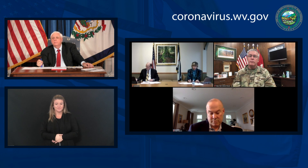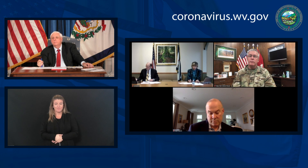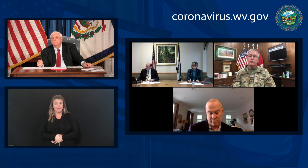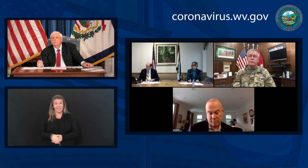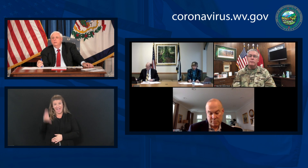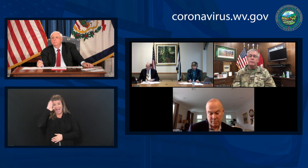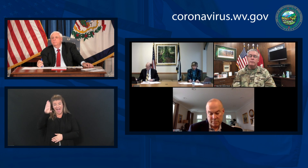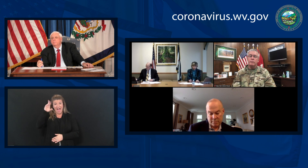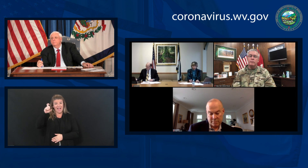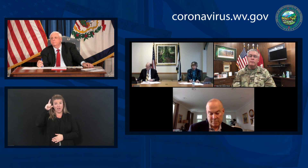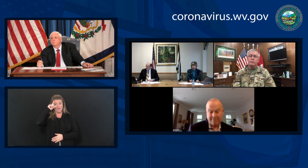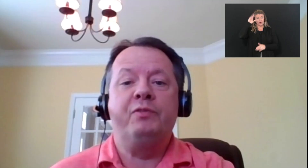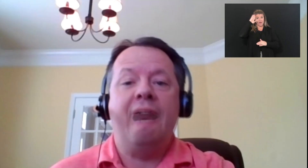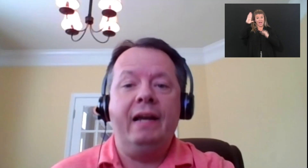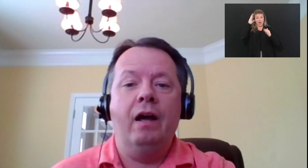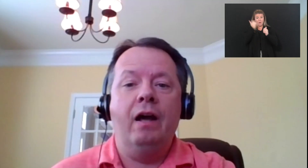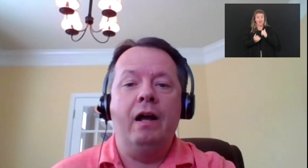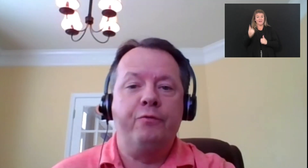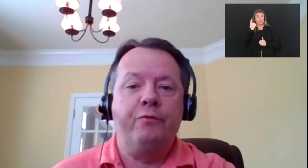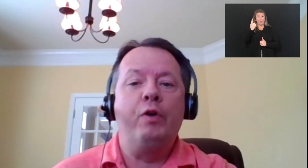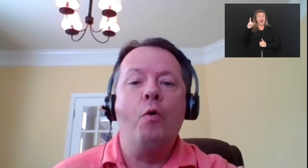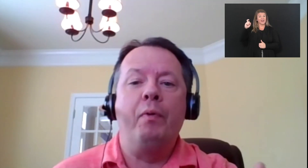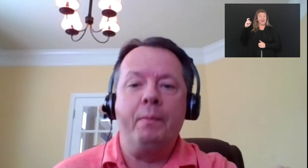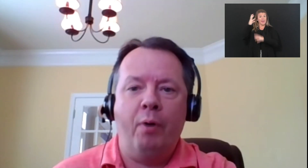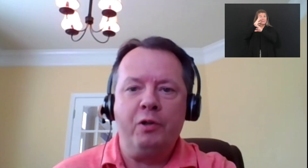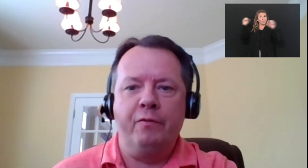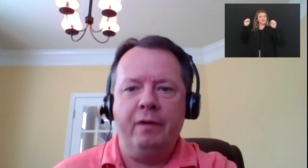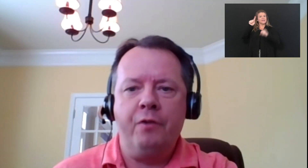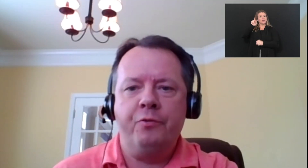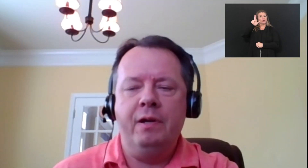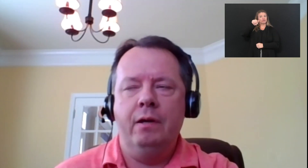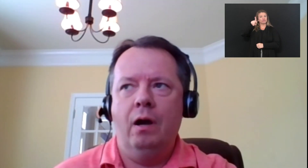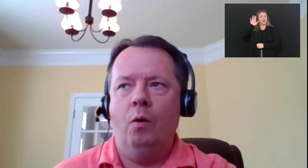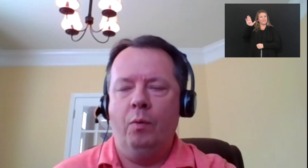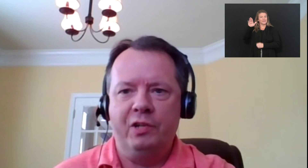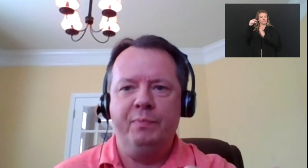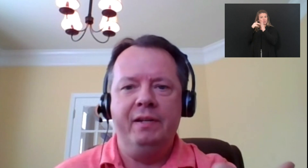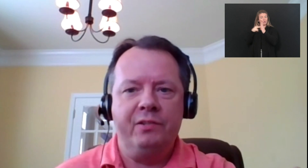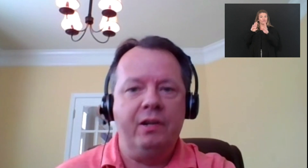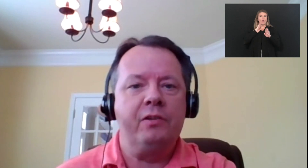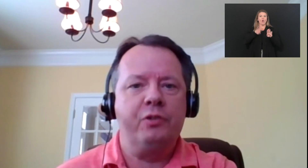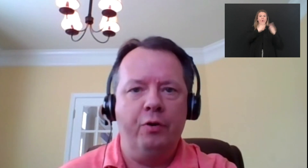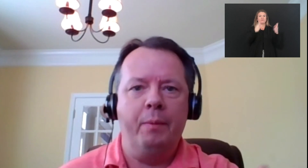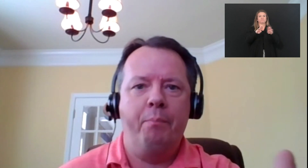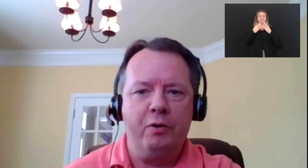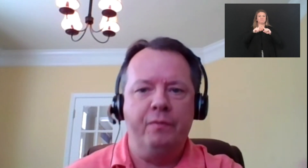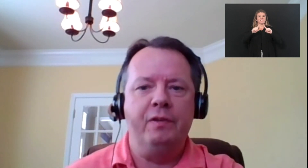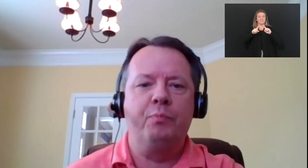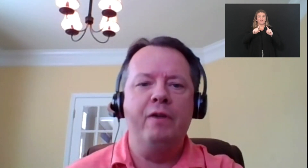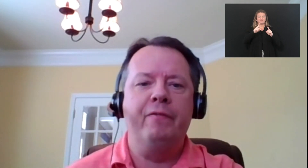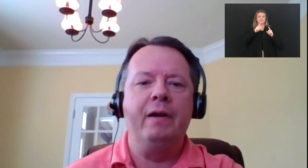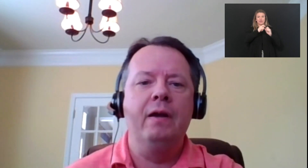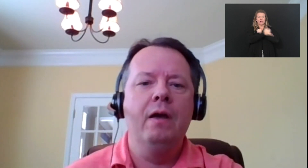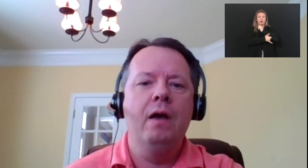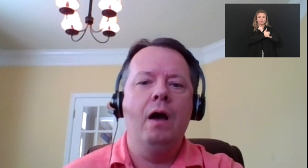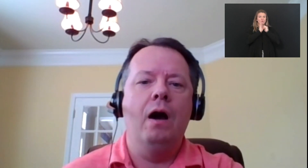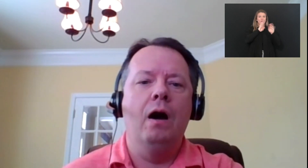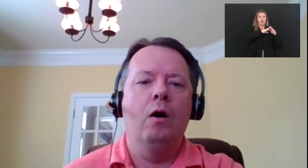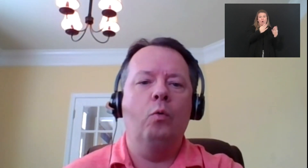everyone. President Trump's guidelines for reopening parts of the country, which has been discussed during parts of this